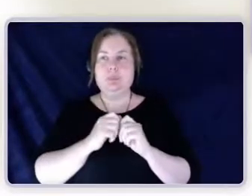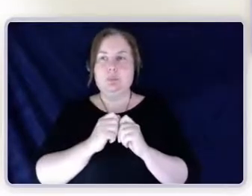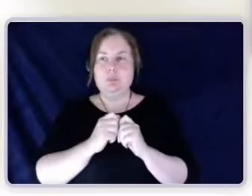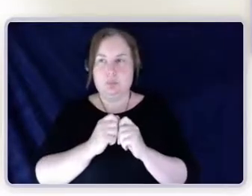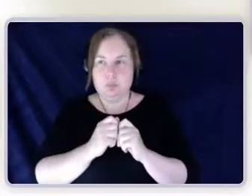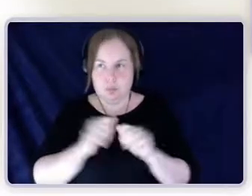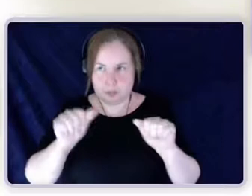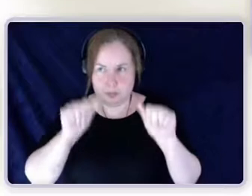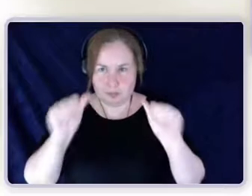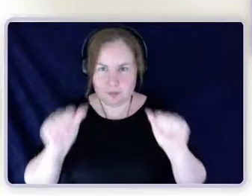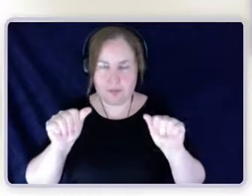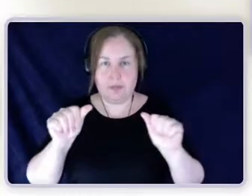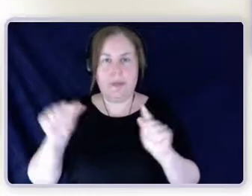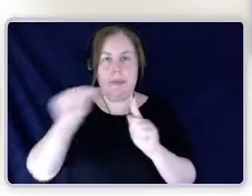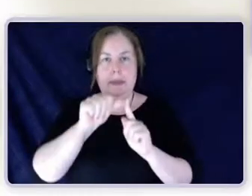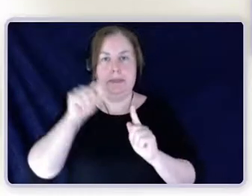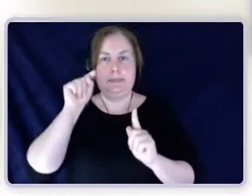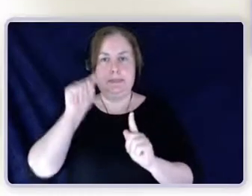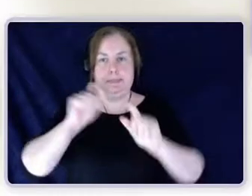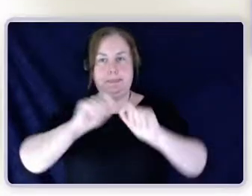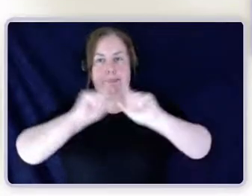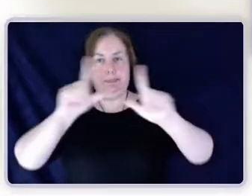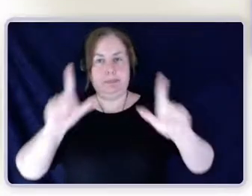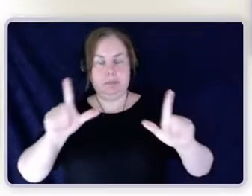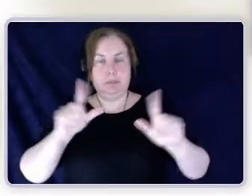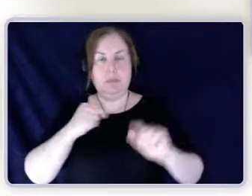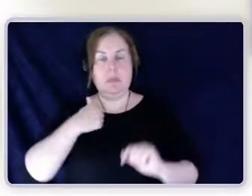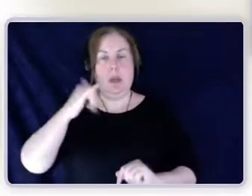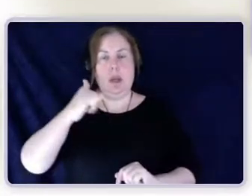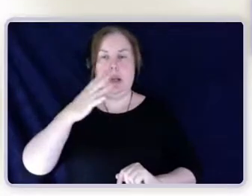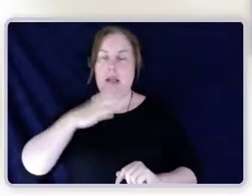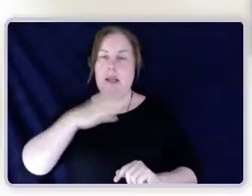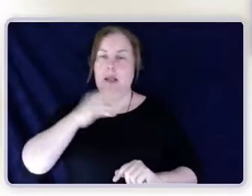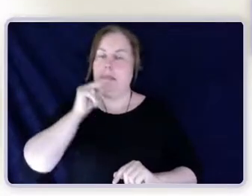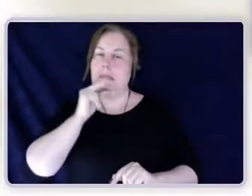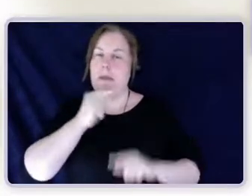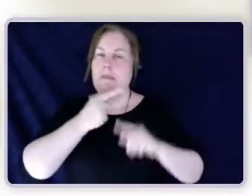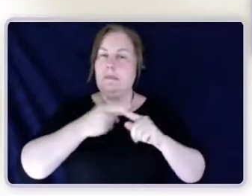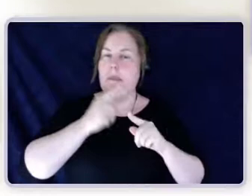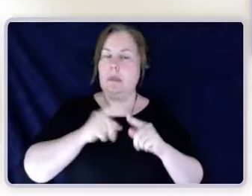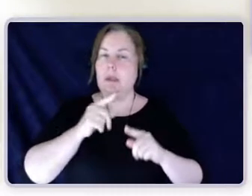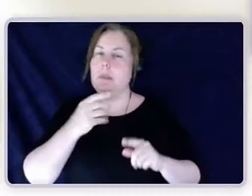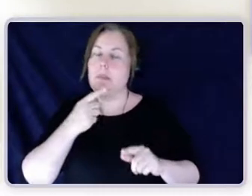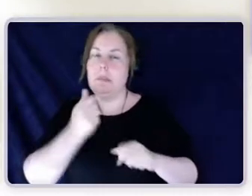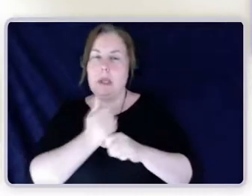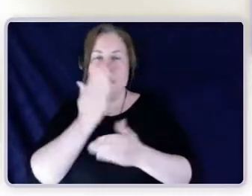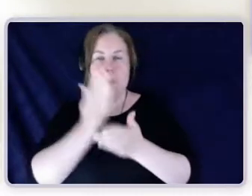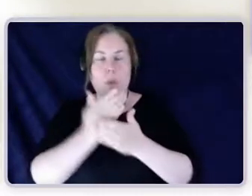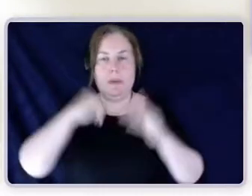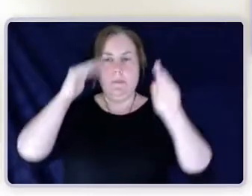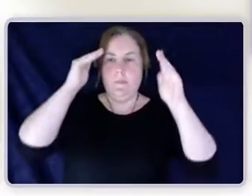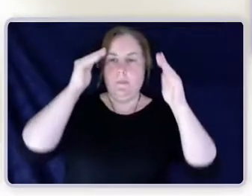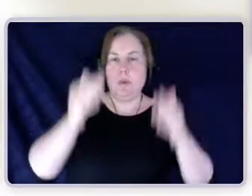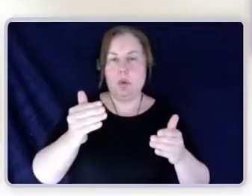Okay, so we're back here and I might need to just speed things up a little bit with and make sure that I focus and pay